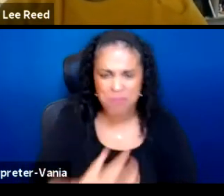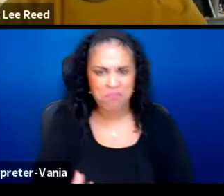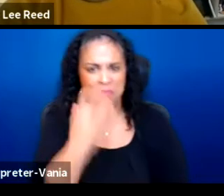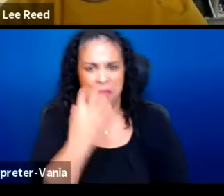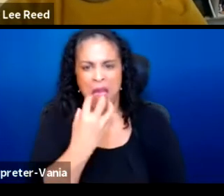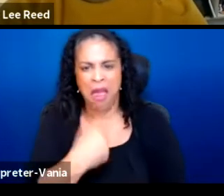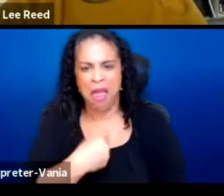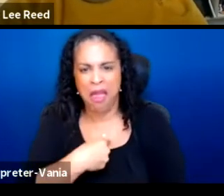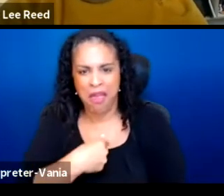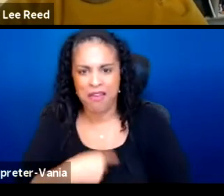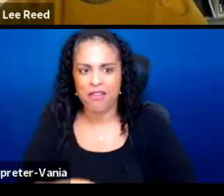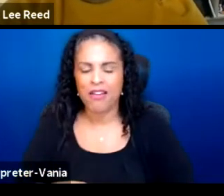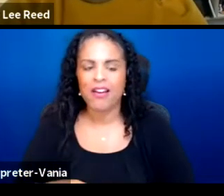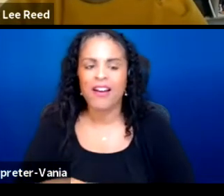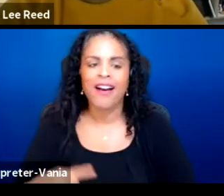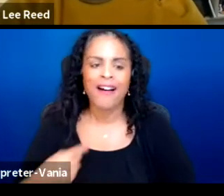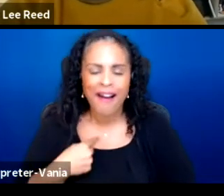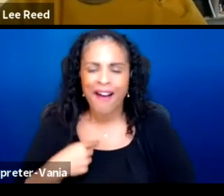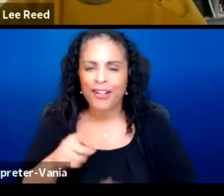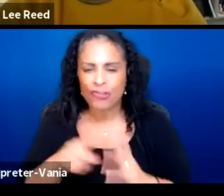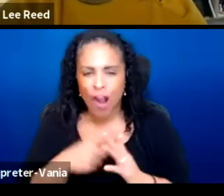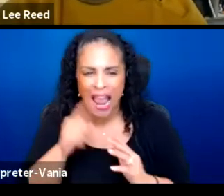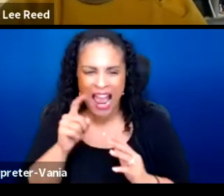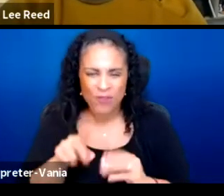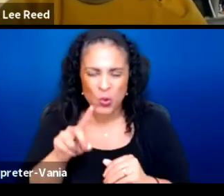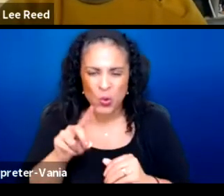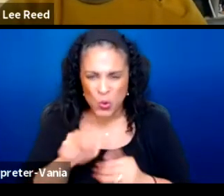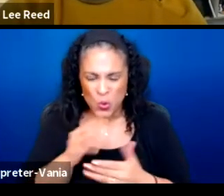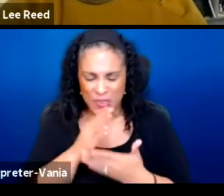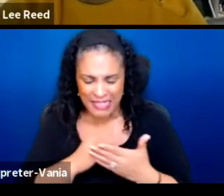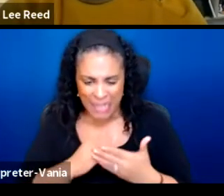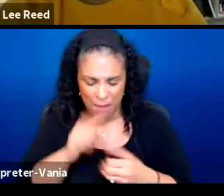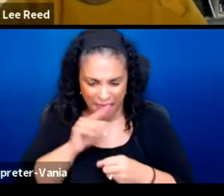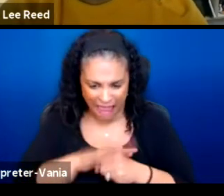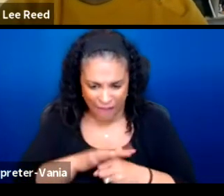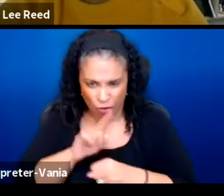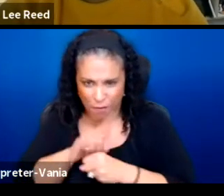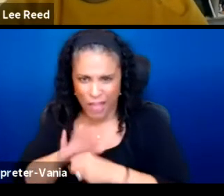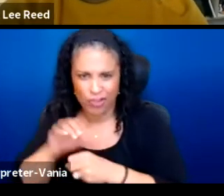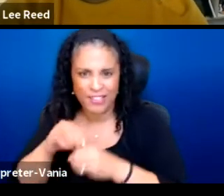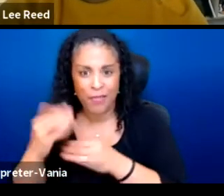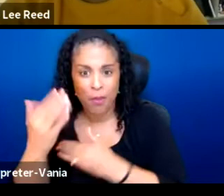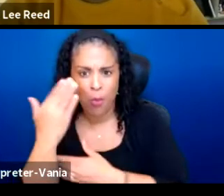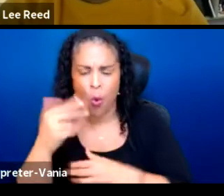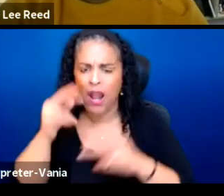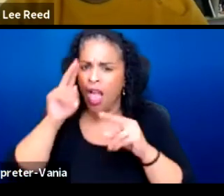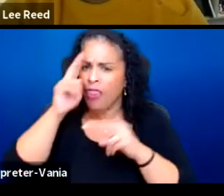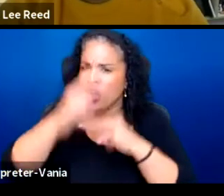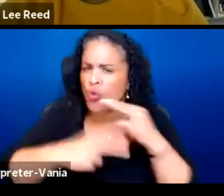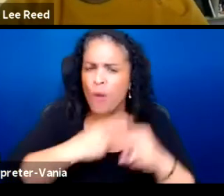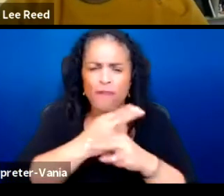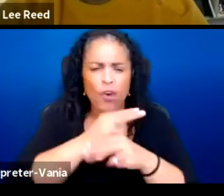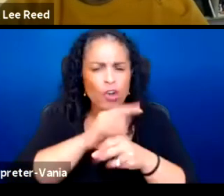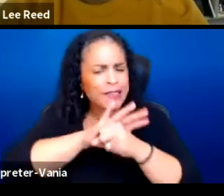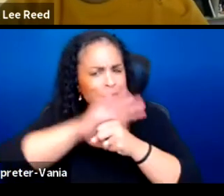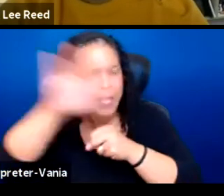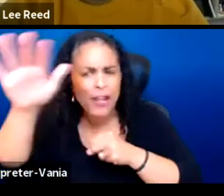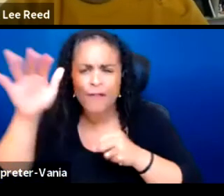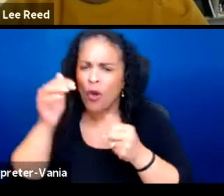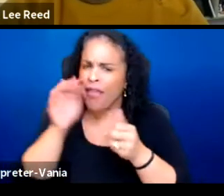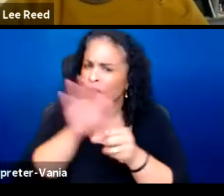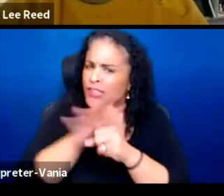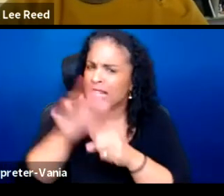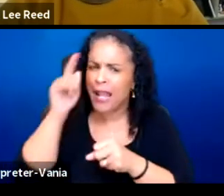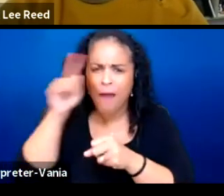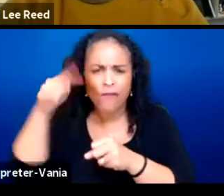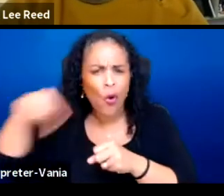I'd just be so mad. And then I start to have to do these affirmations in the morning that was like, the universe is plentiful. There's enough for everybody, you